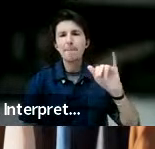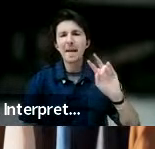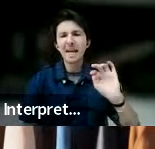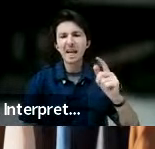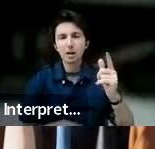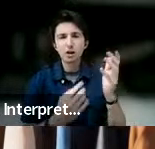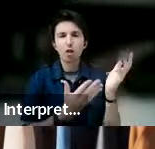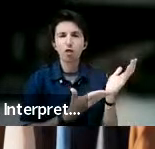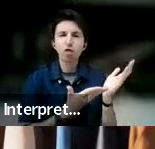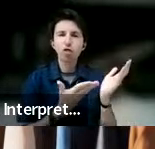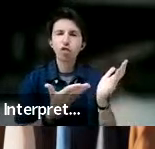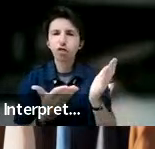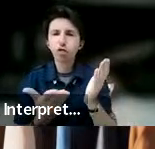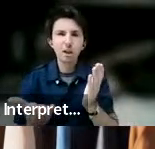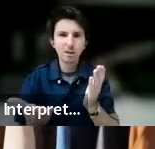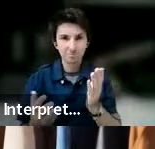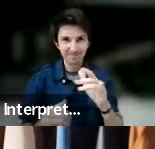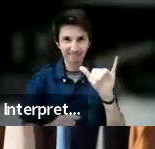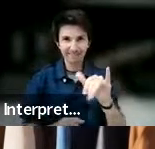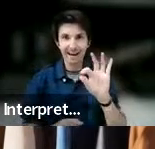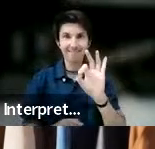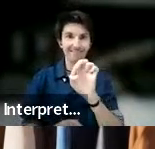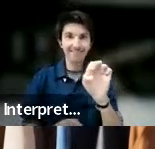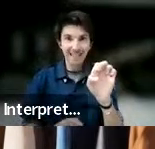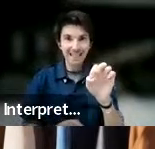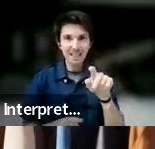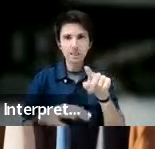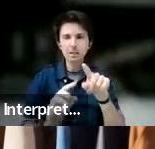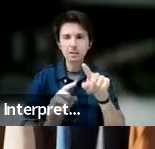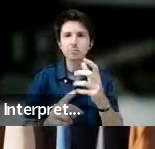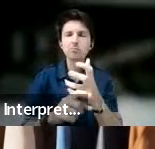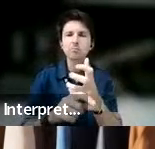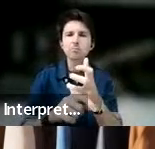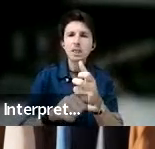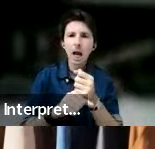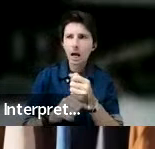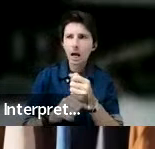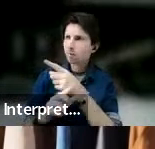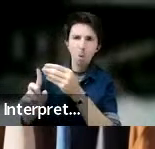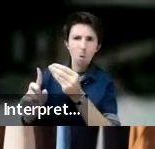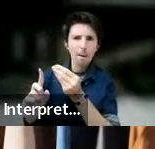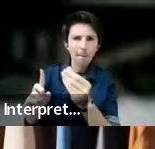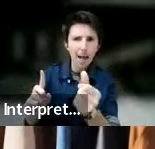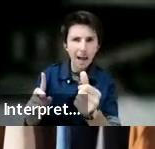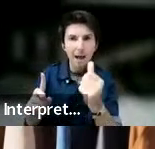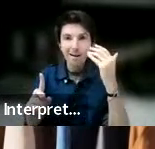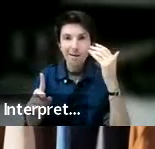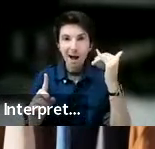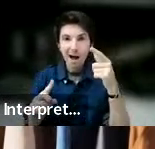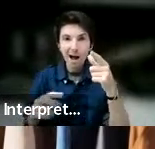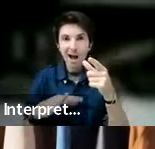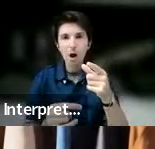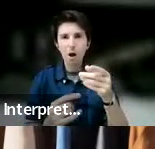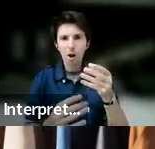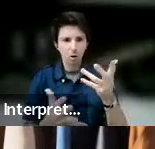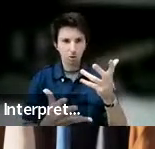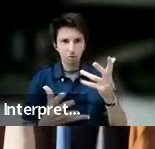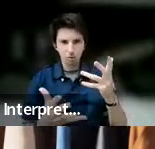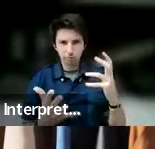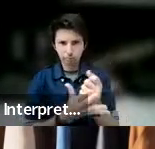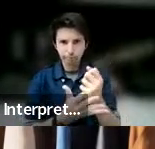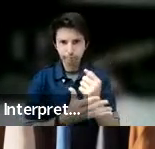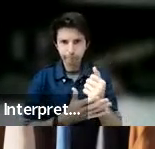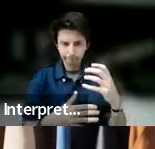is the reason why you are going to be paid the allowance for the wardrobe. It's not based on whether or not you wear it on